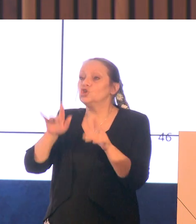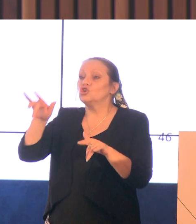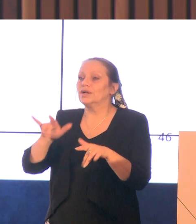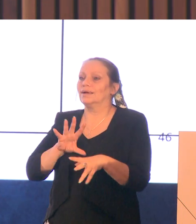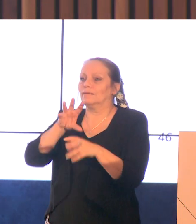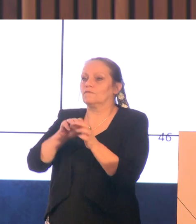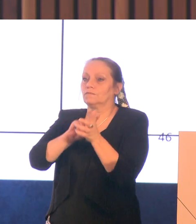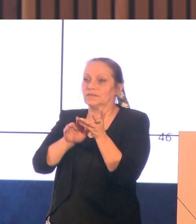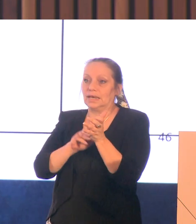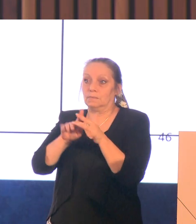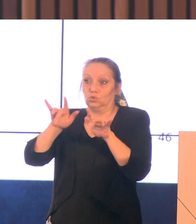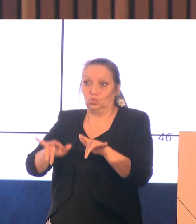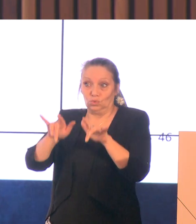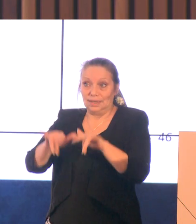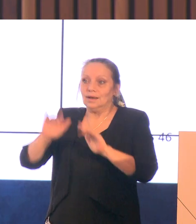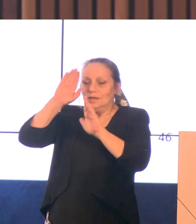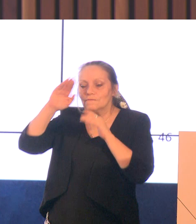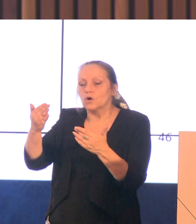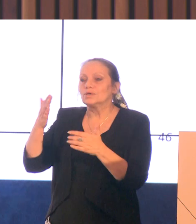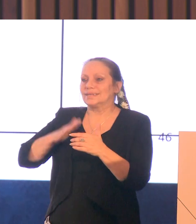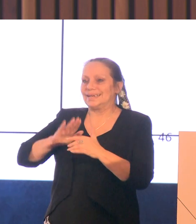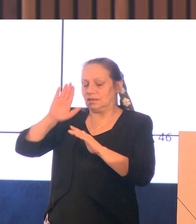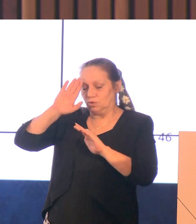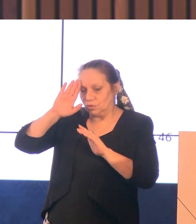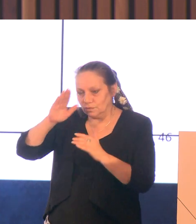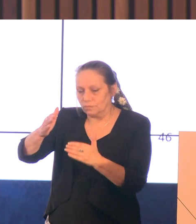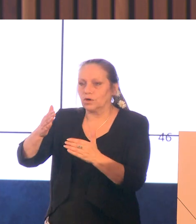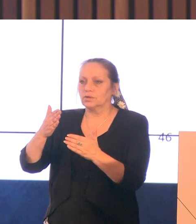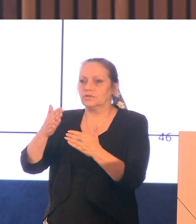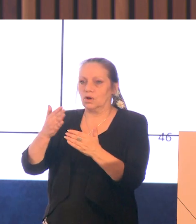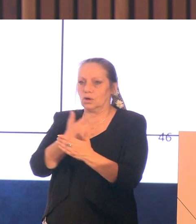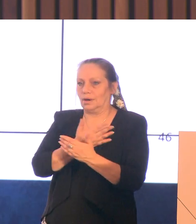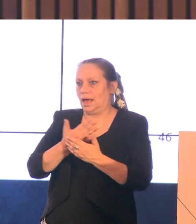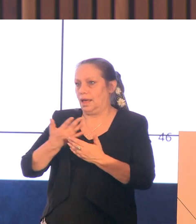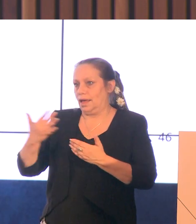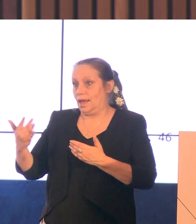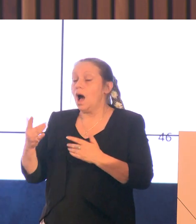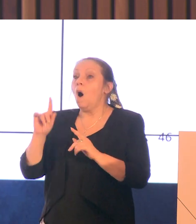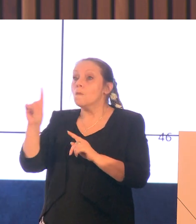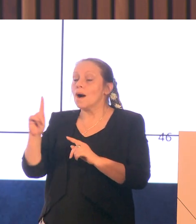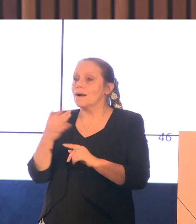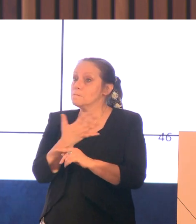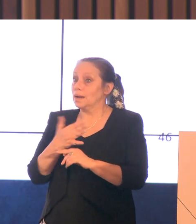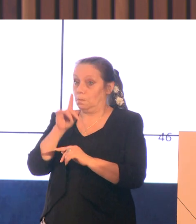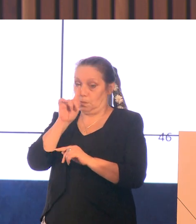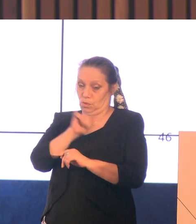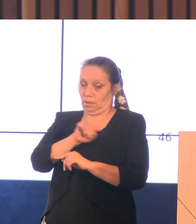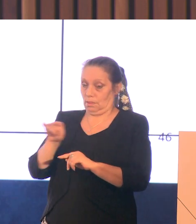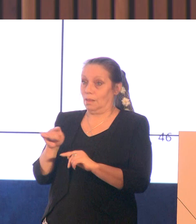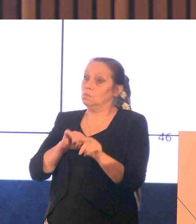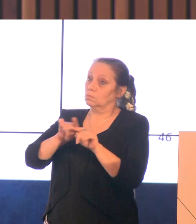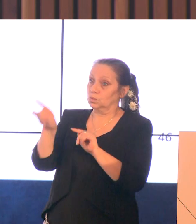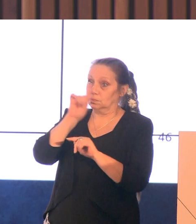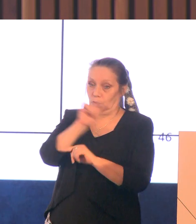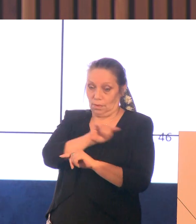the scheme, so the focus needs to continue to be on quantity. But many of those people, in fact most of